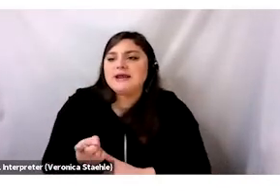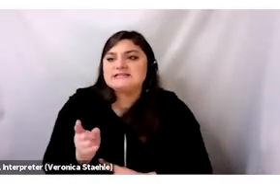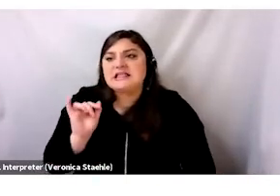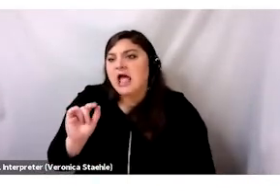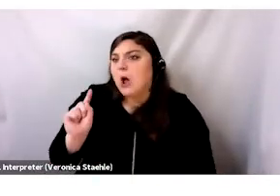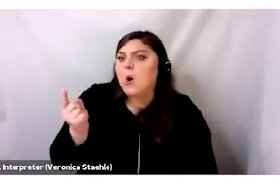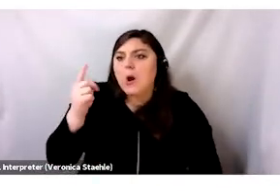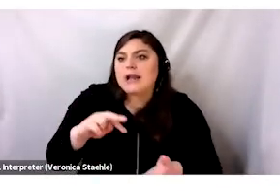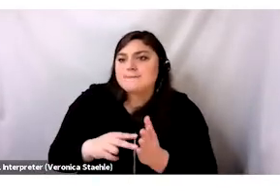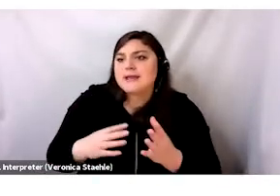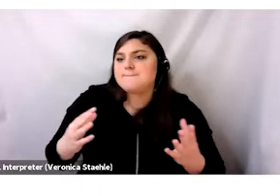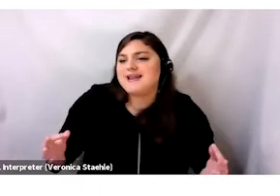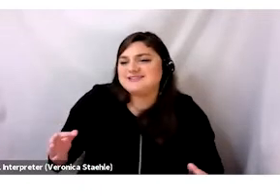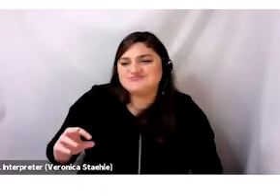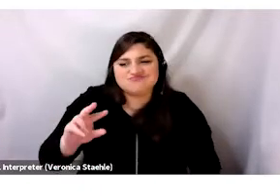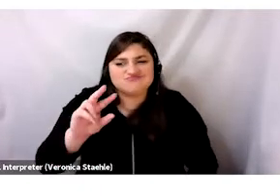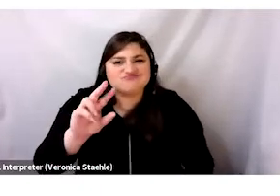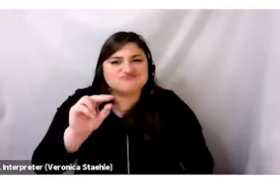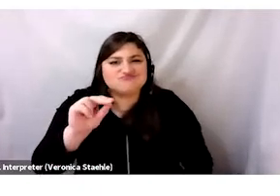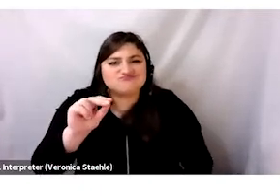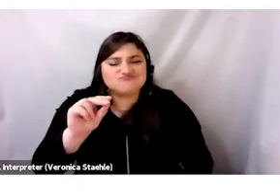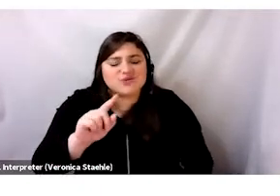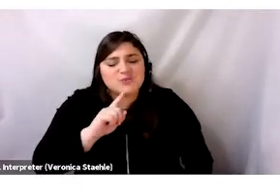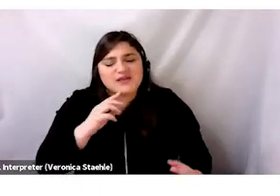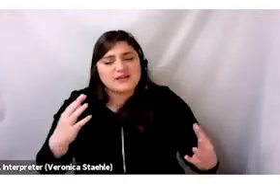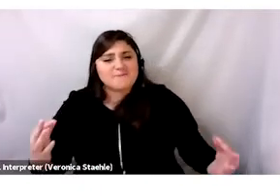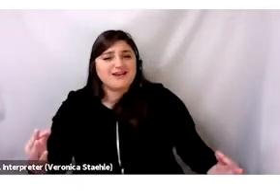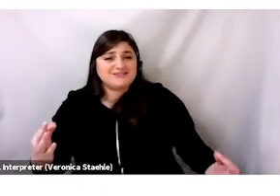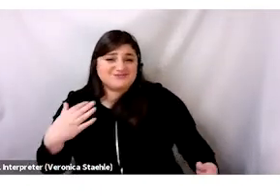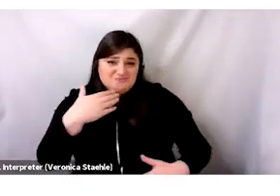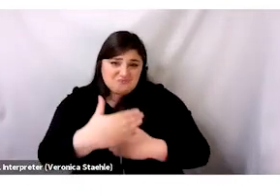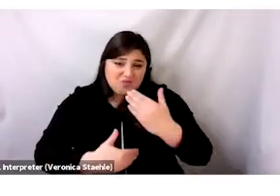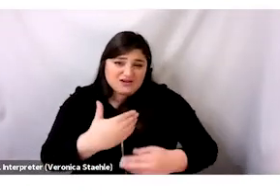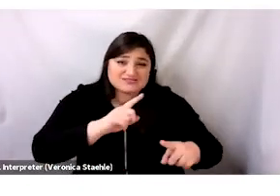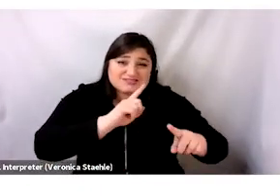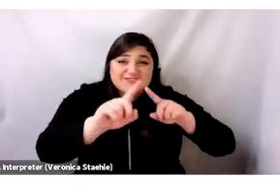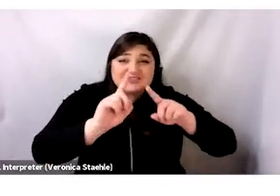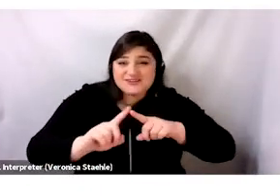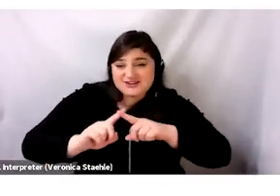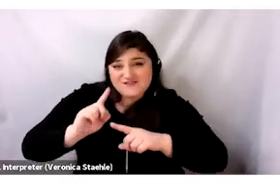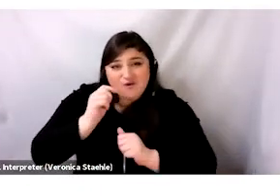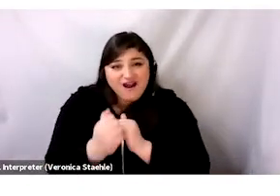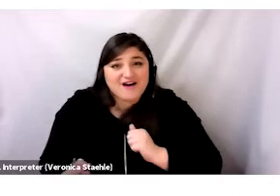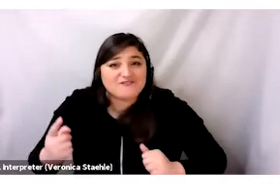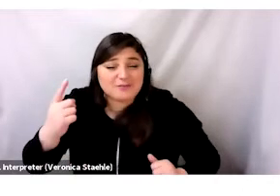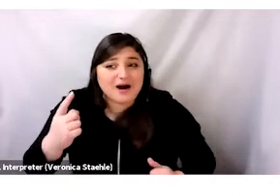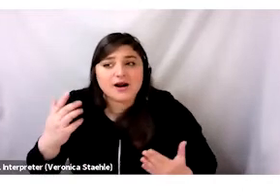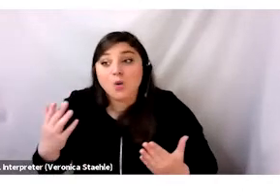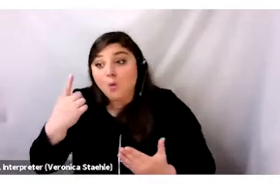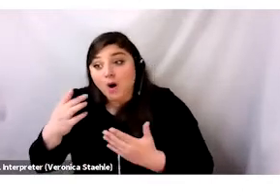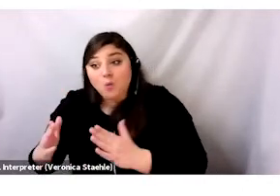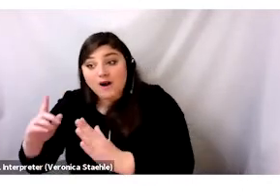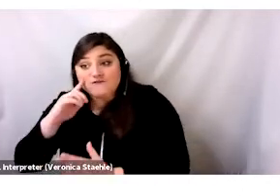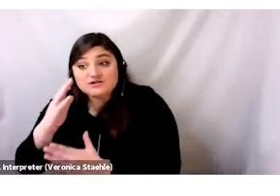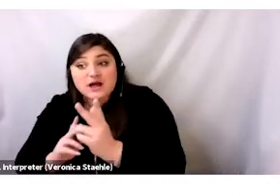works for one person might not work well for somebody else. Um, there are some people who meditate